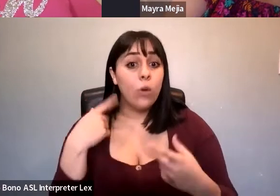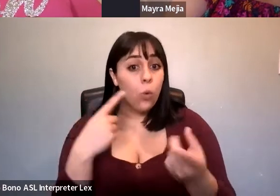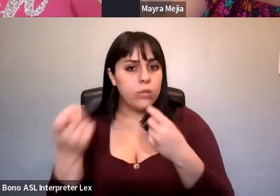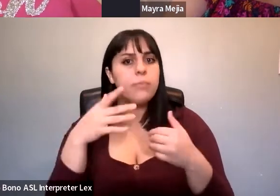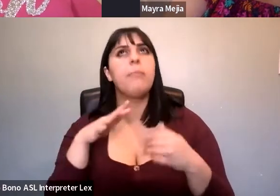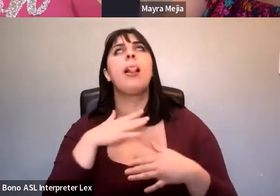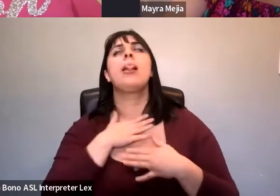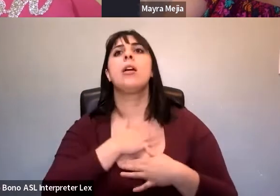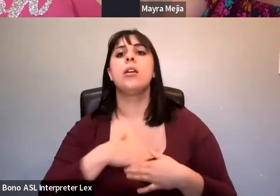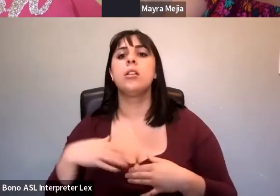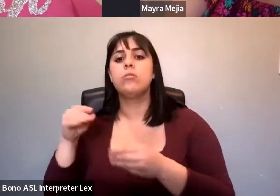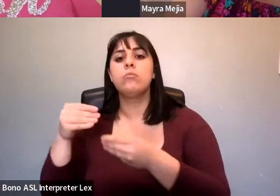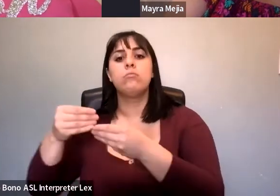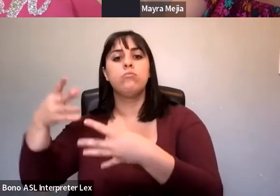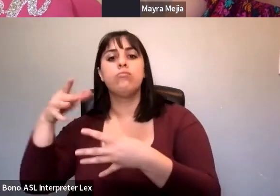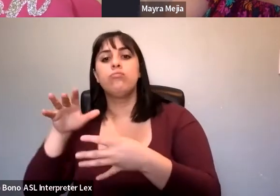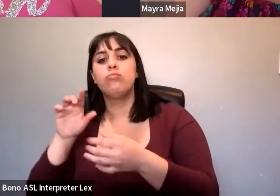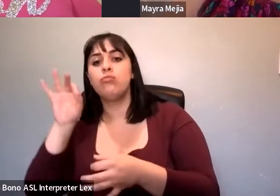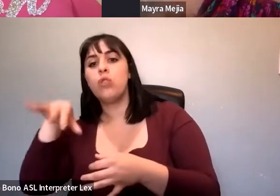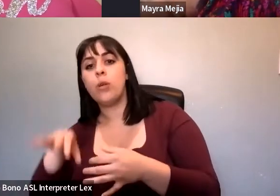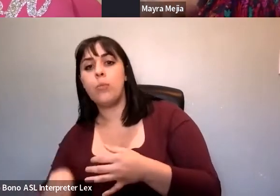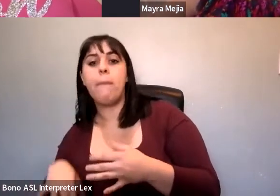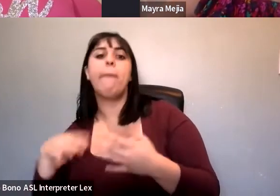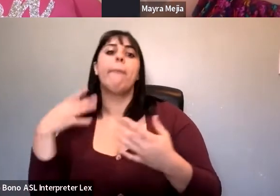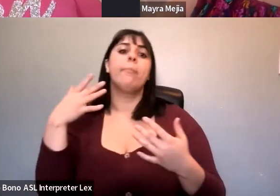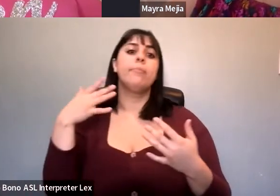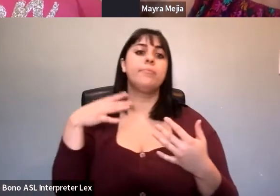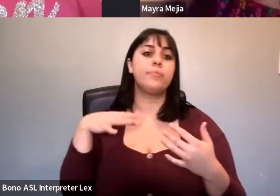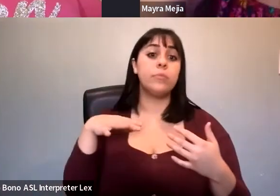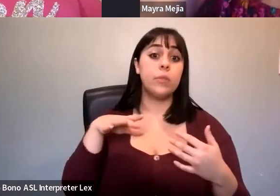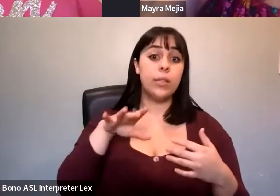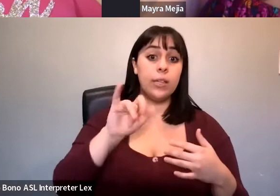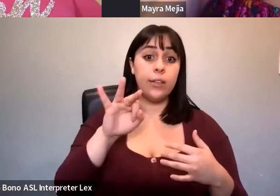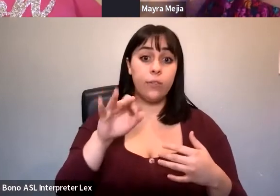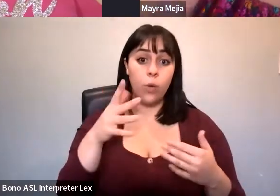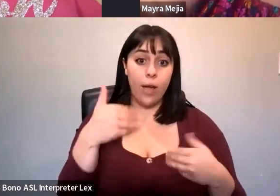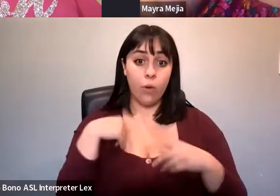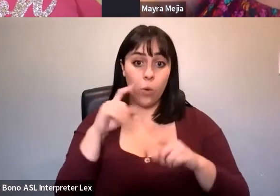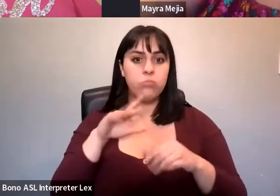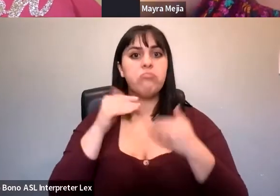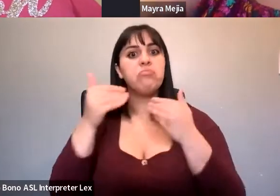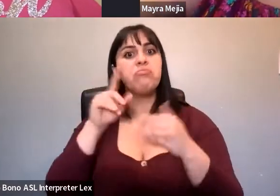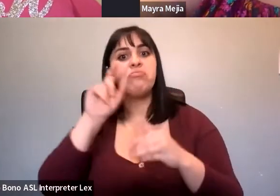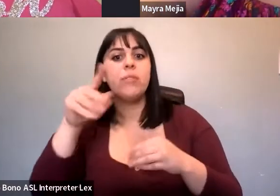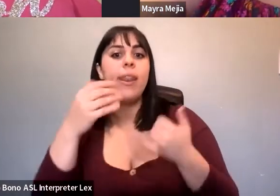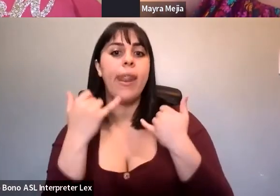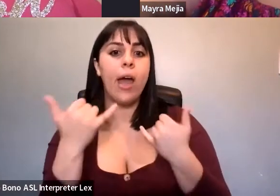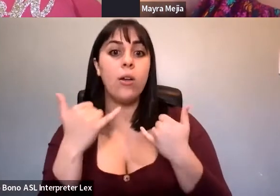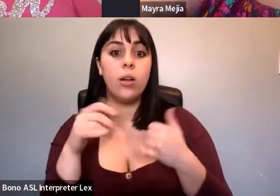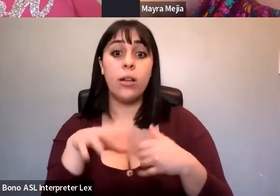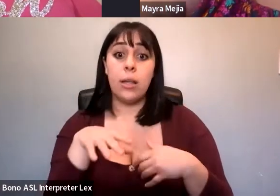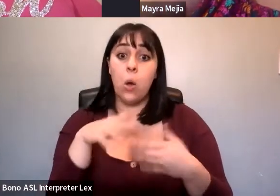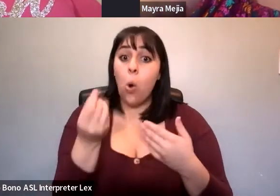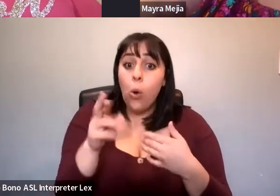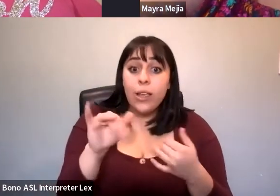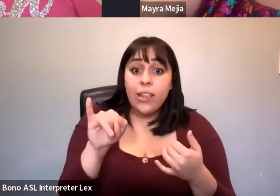And we can ask Mayra right now. Even if you want to offer some supportive words and not a question, feel free.